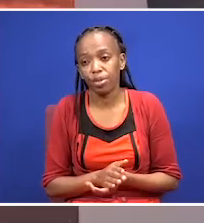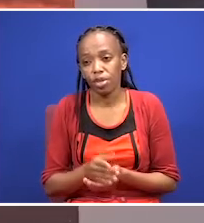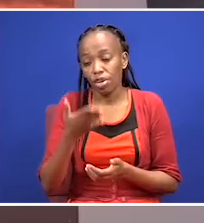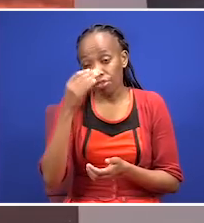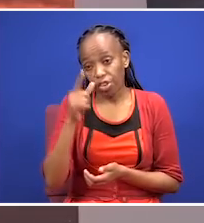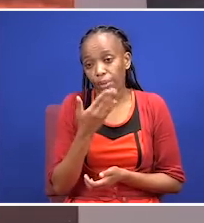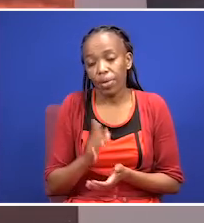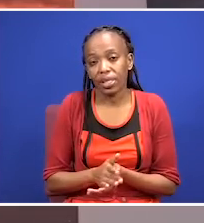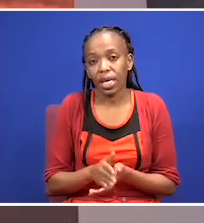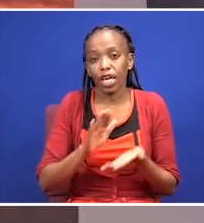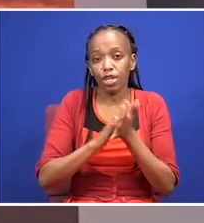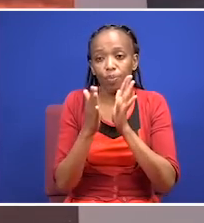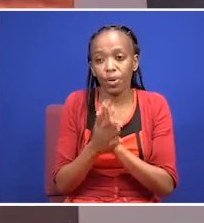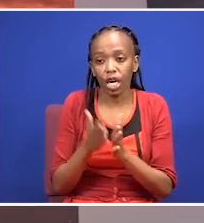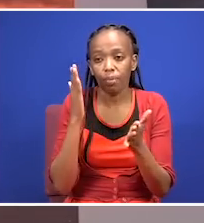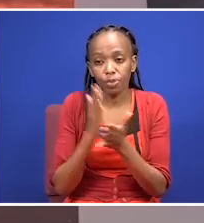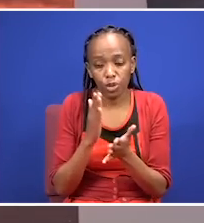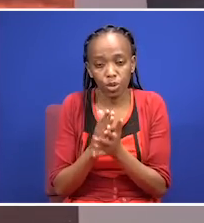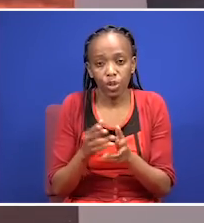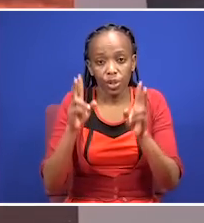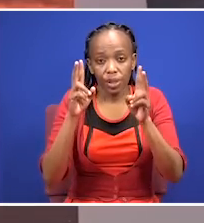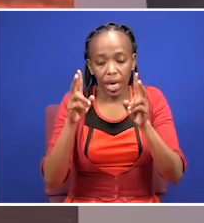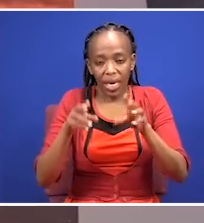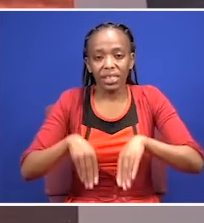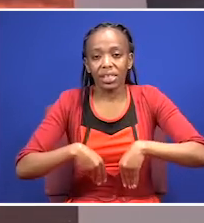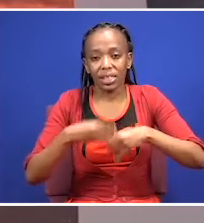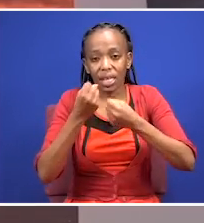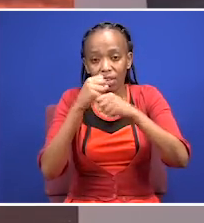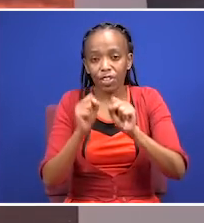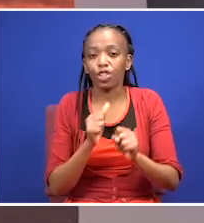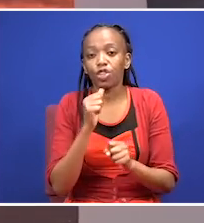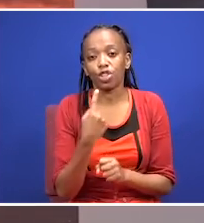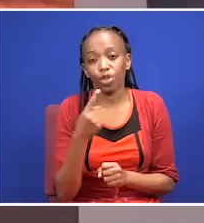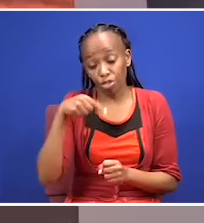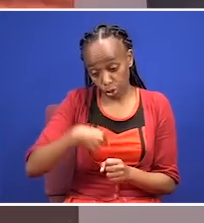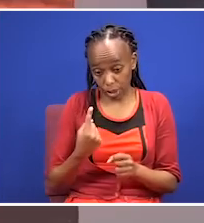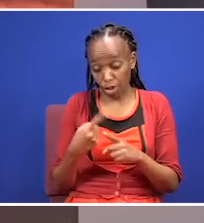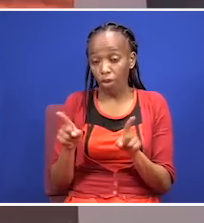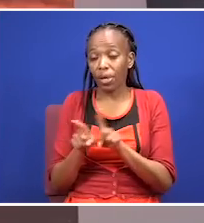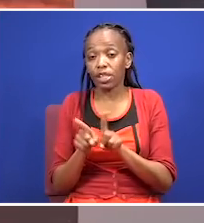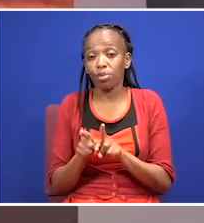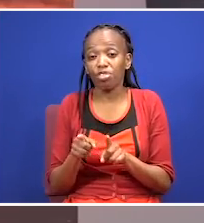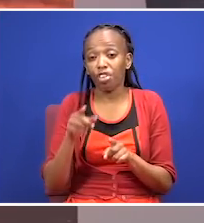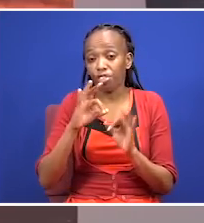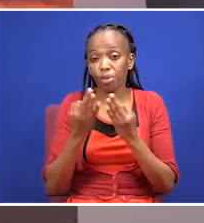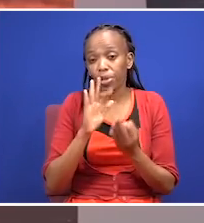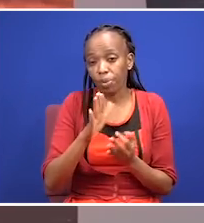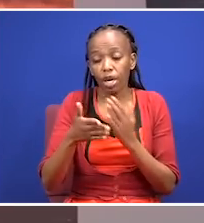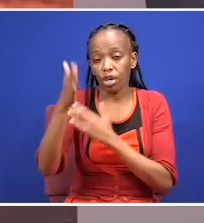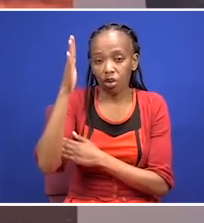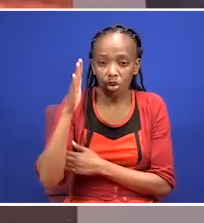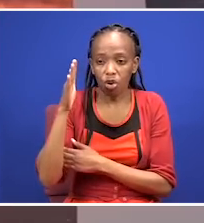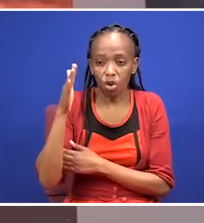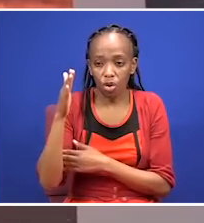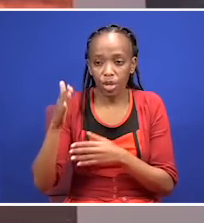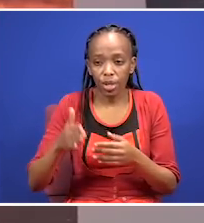for the better and you become actually salvation quote unquote not only for yourself but also for your family god